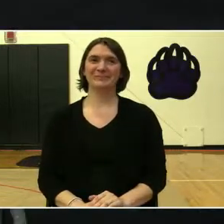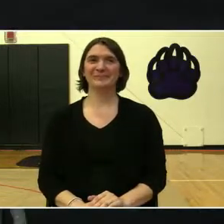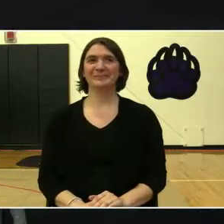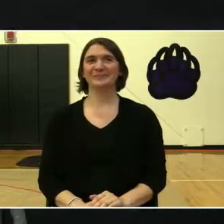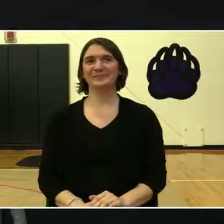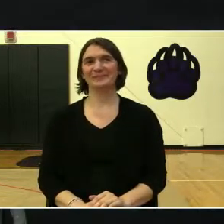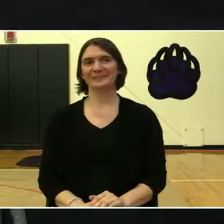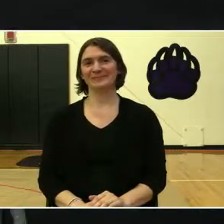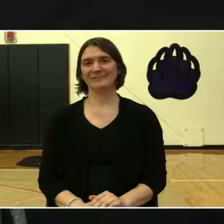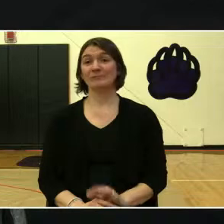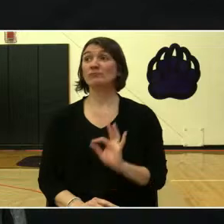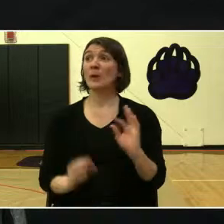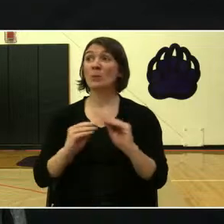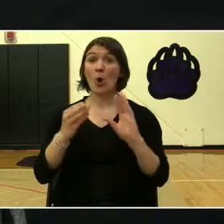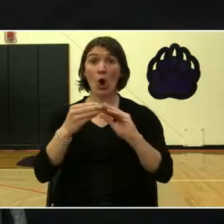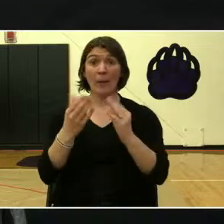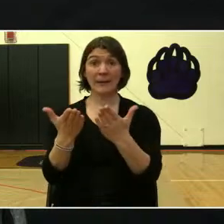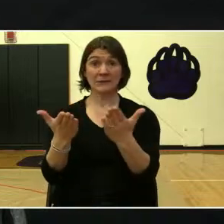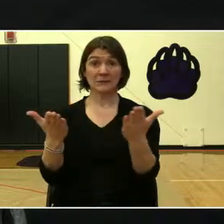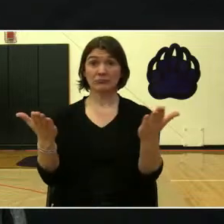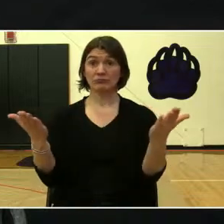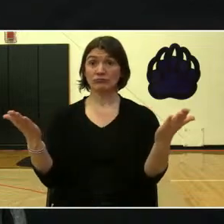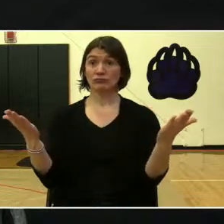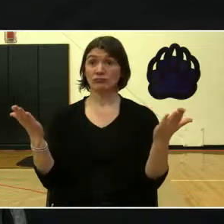more any further